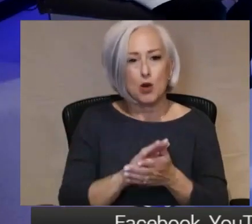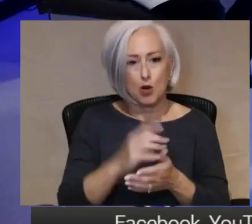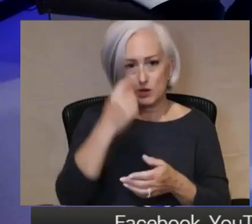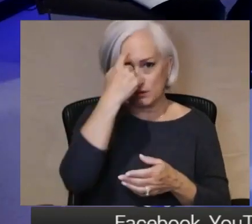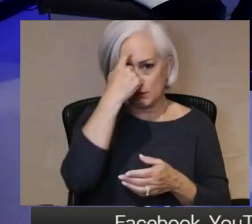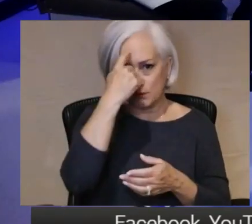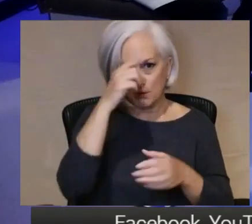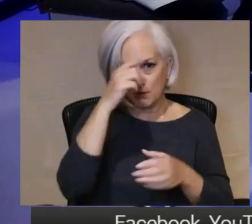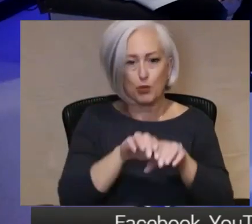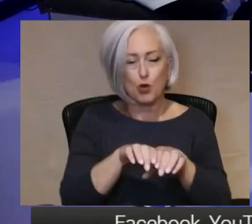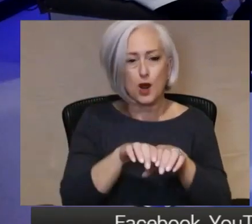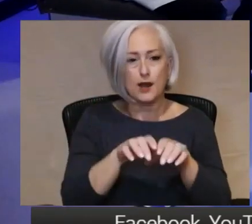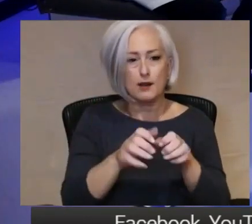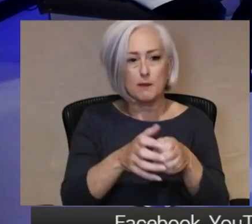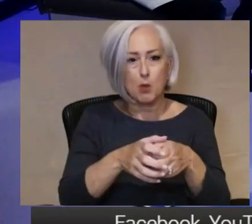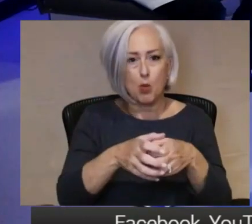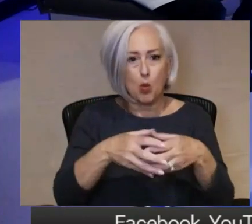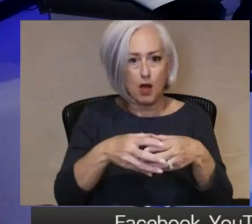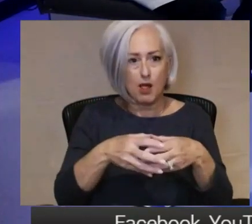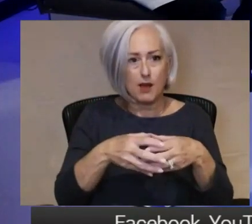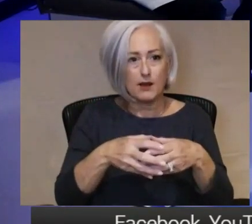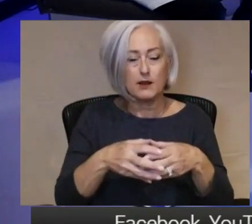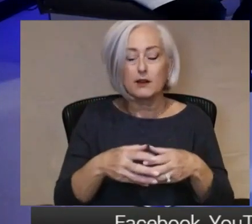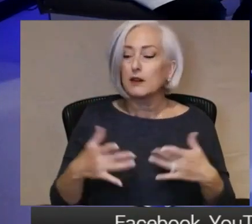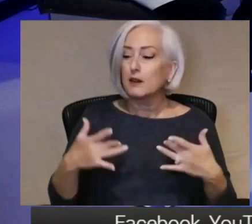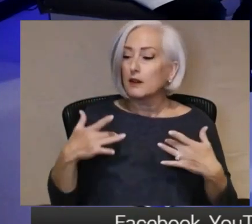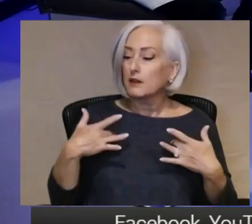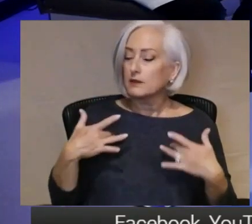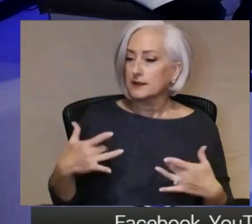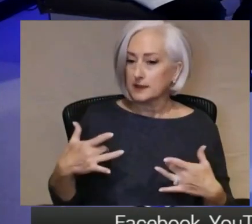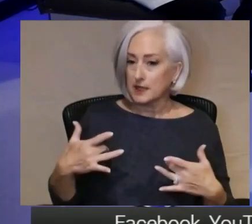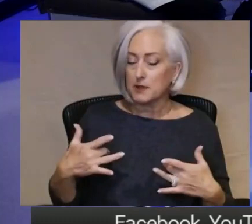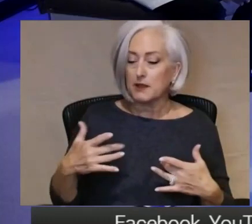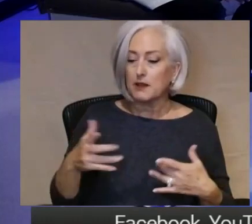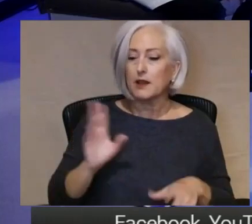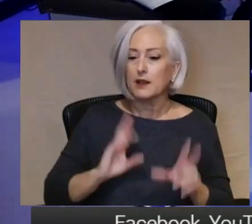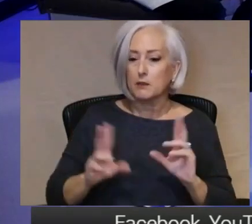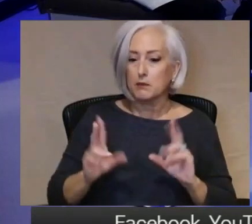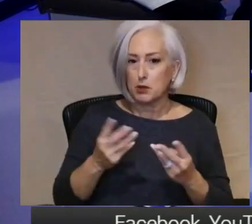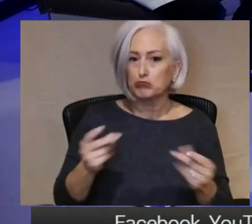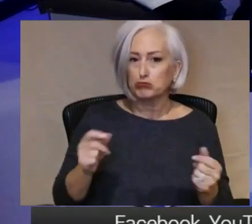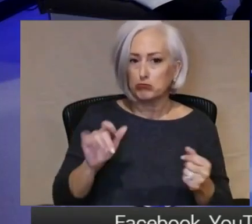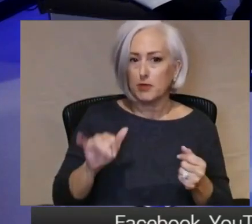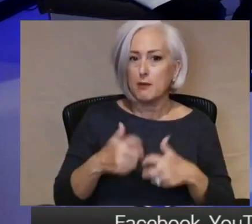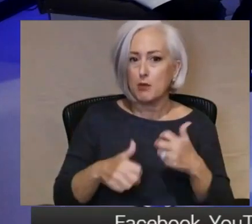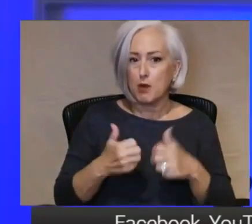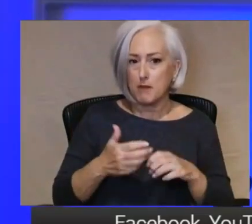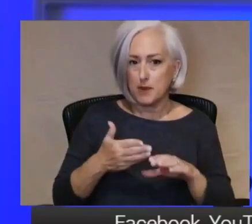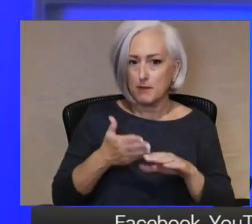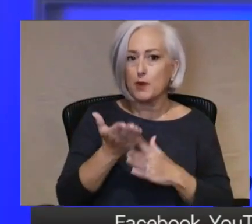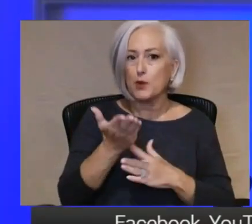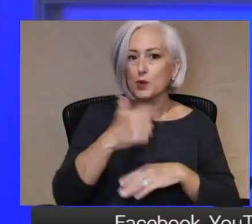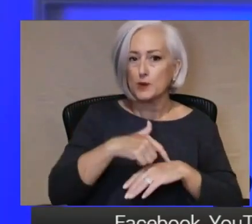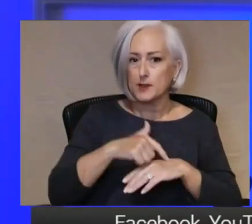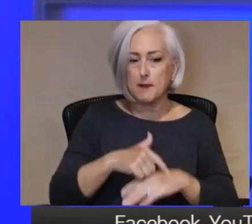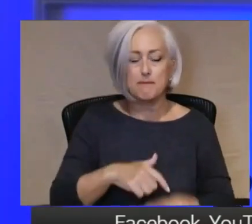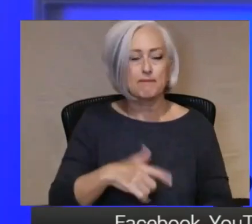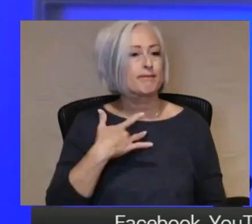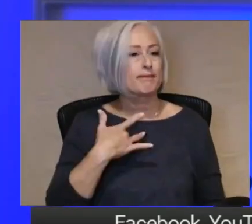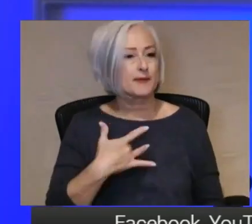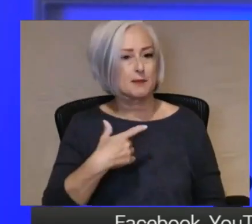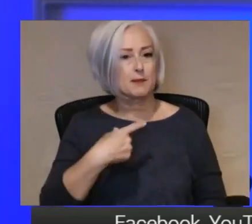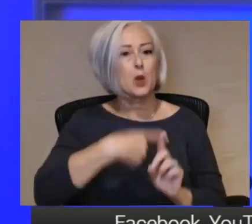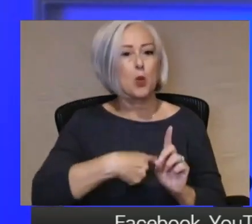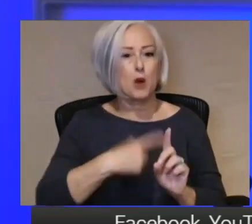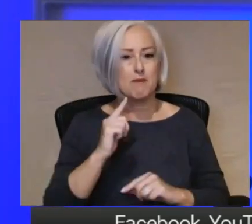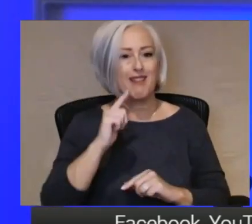experience? If people get these to resolve over time? Yes. So majority of our patients at the end of a month are already starting to get better